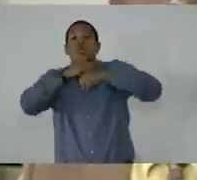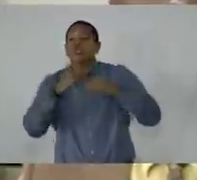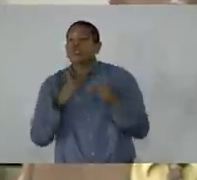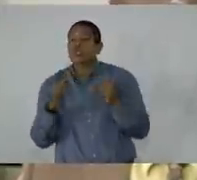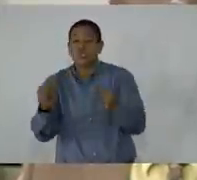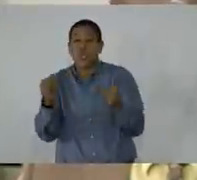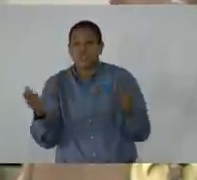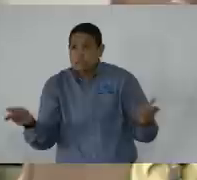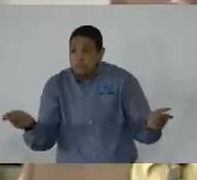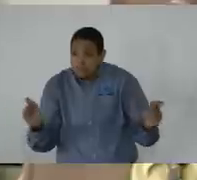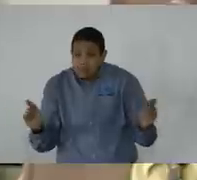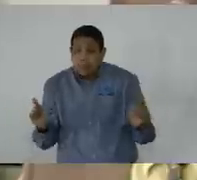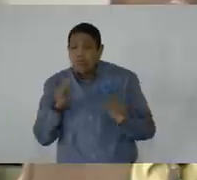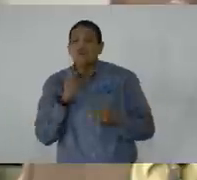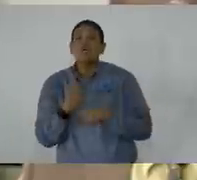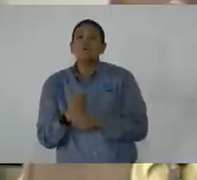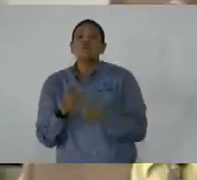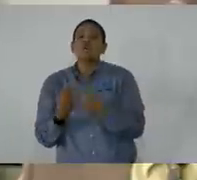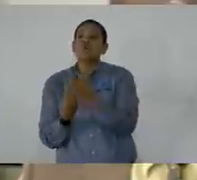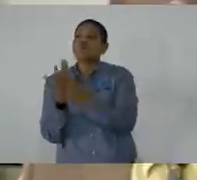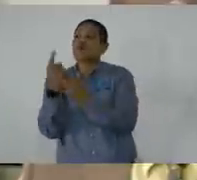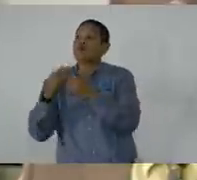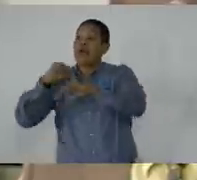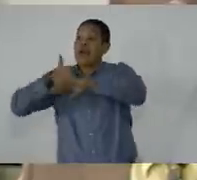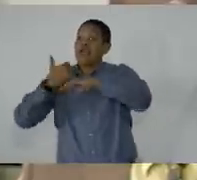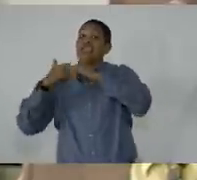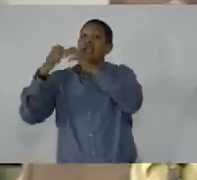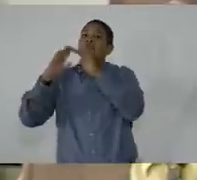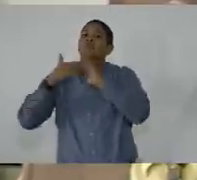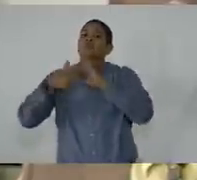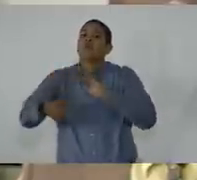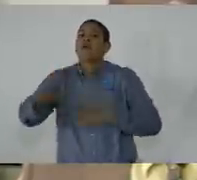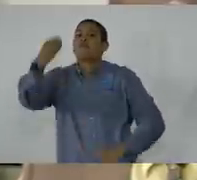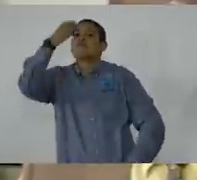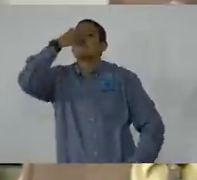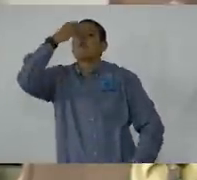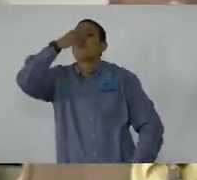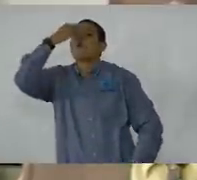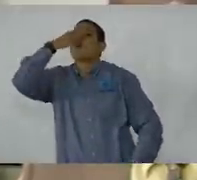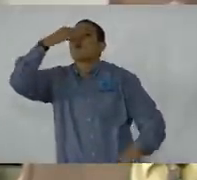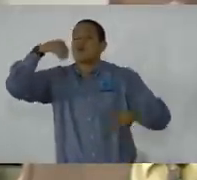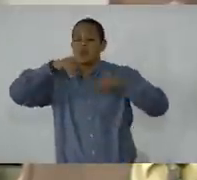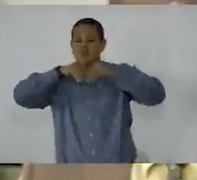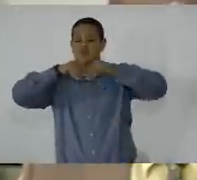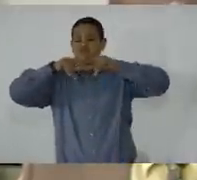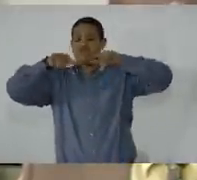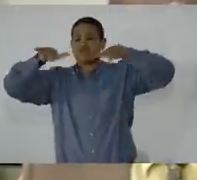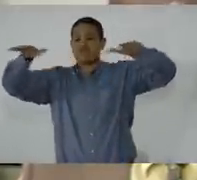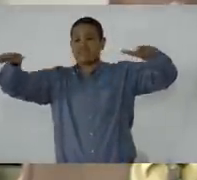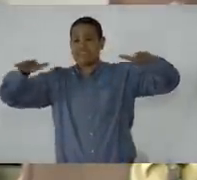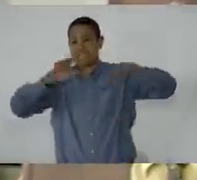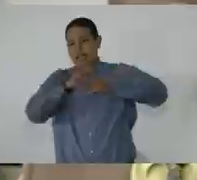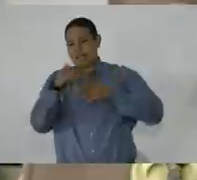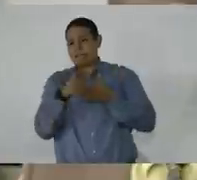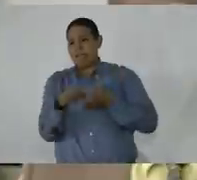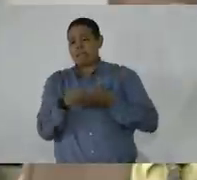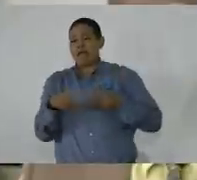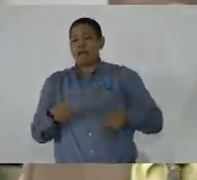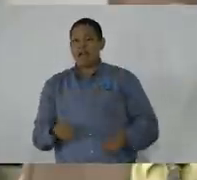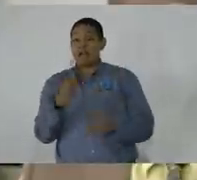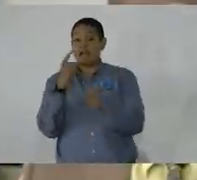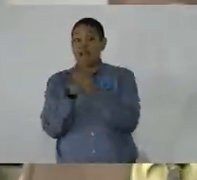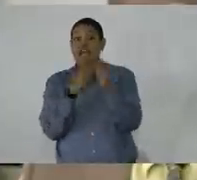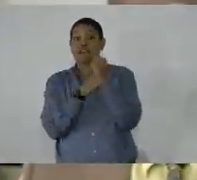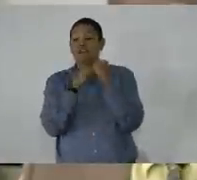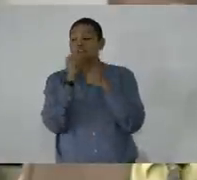fuel production and growth and establish Jamaica as the food mecca of the Caribbean with the right structure